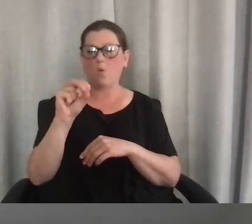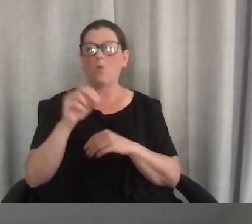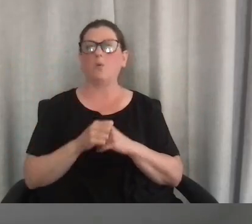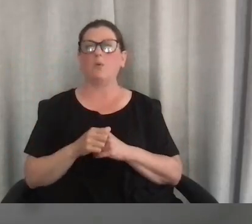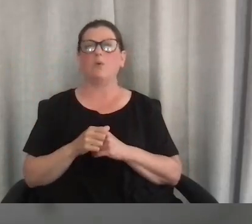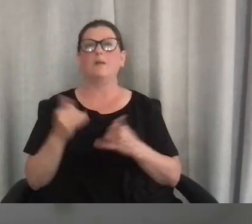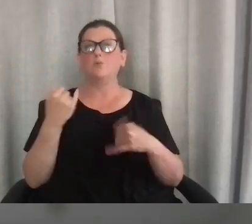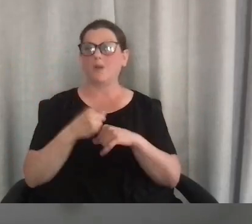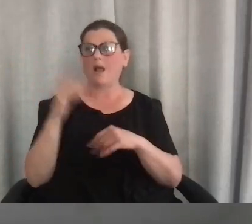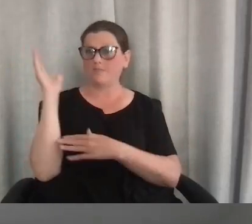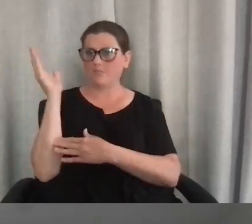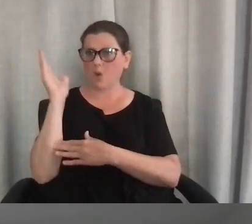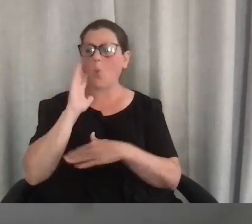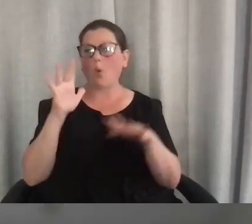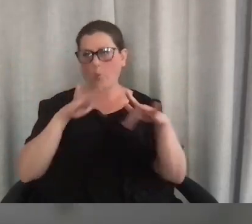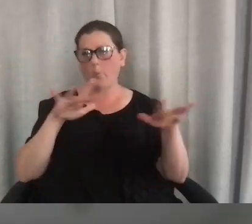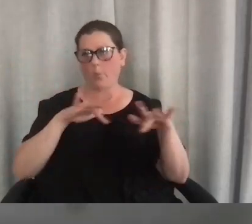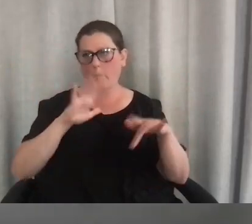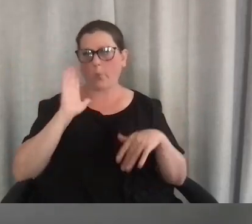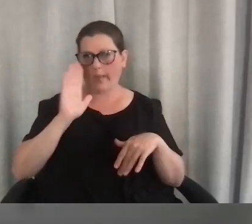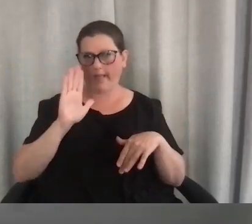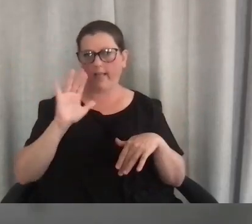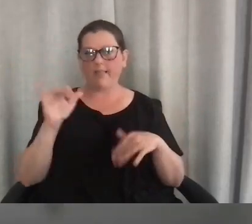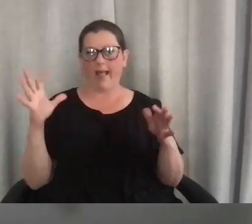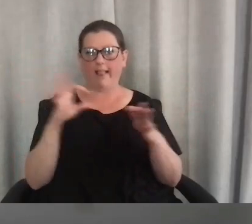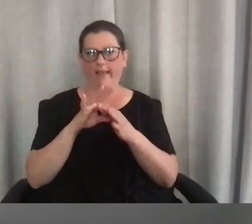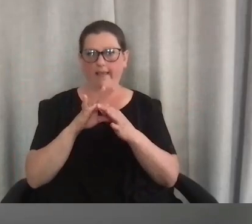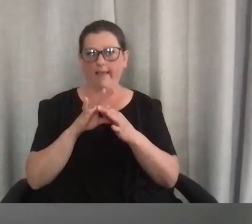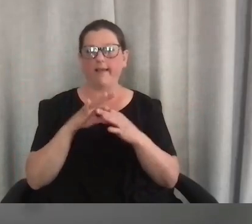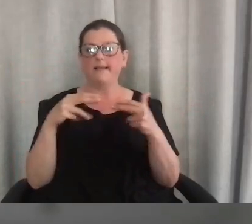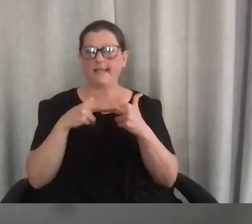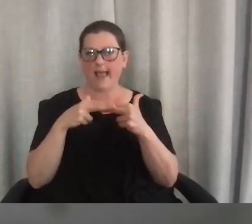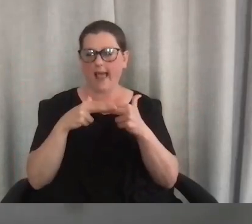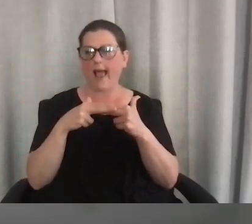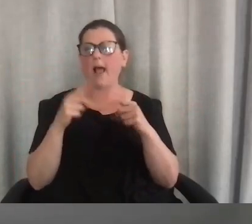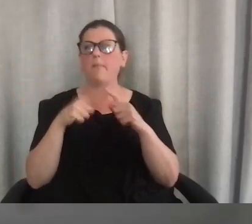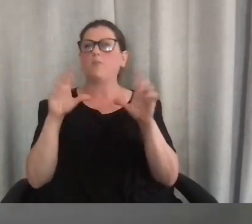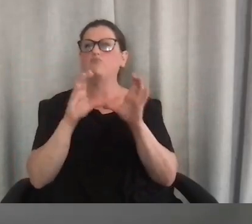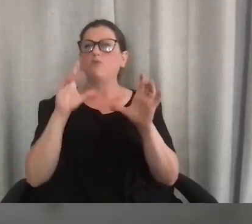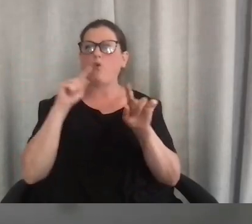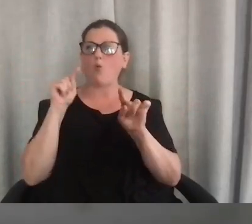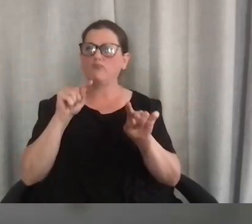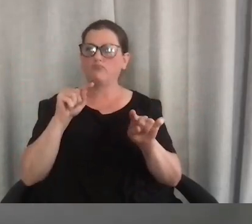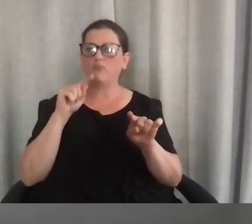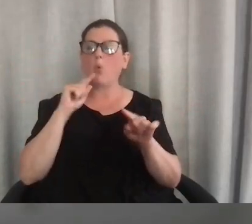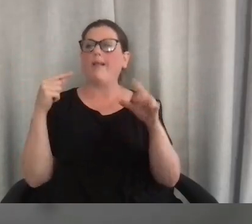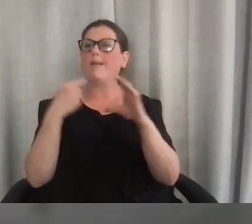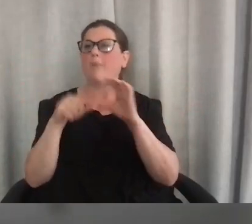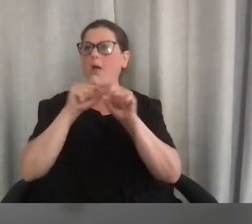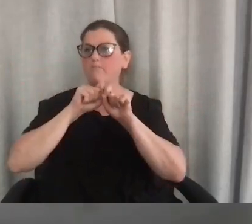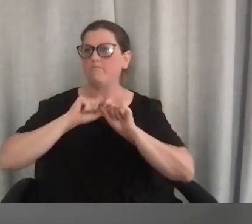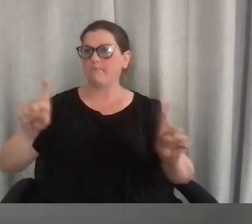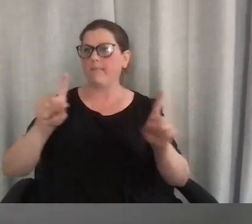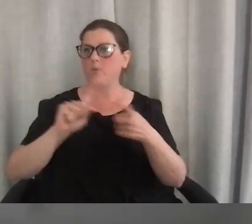Today's presentation will be recorded, and the recording link, slides, and a certificate of attendance will be sent via email to everyone who attended